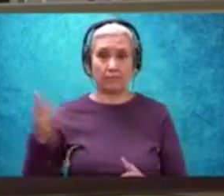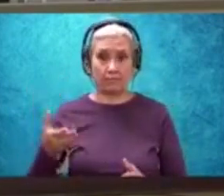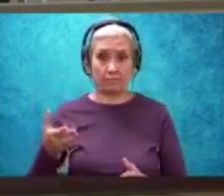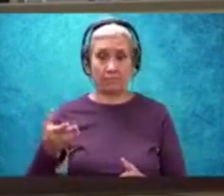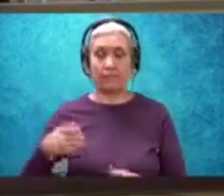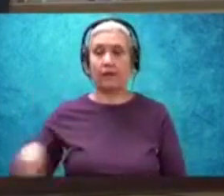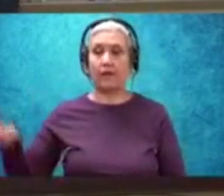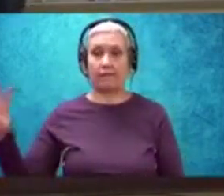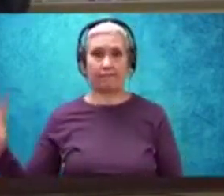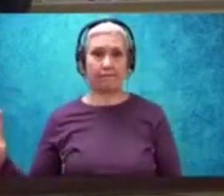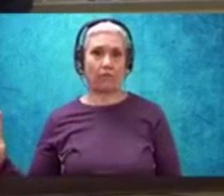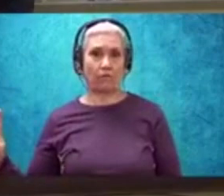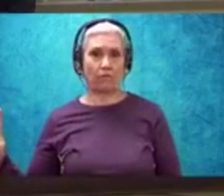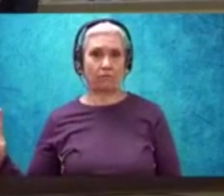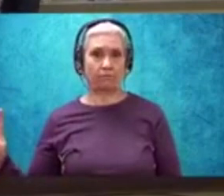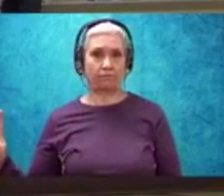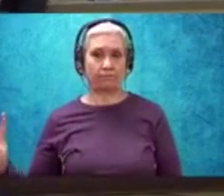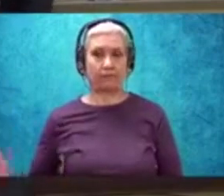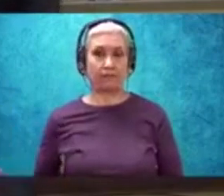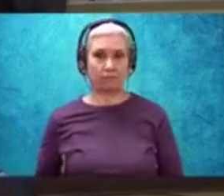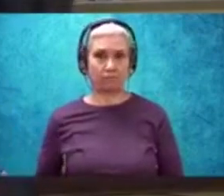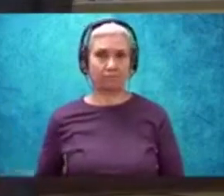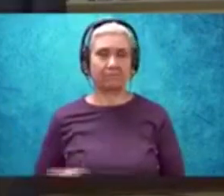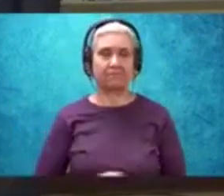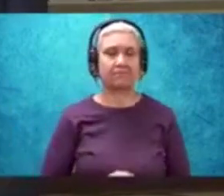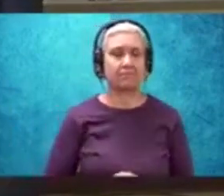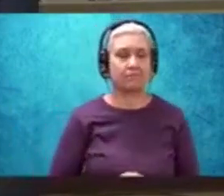then that 4 at the very bottom.